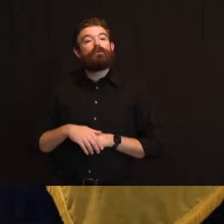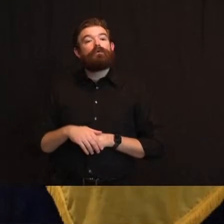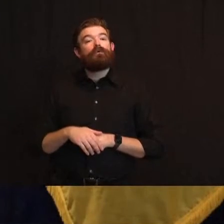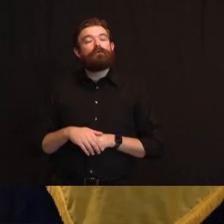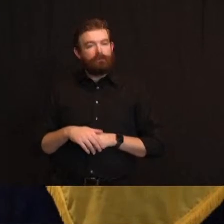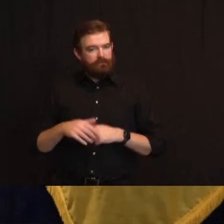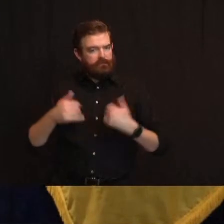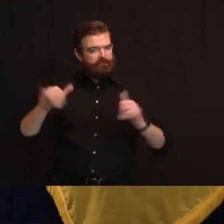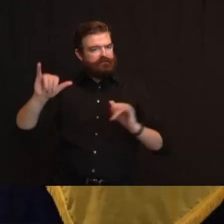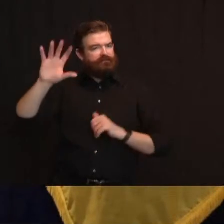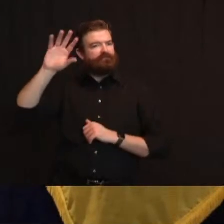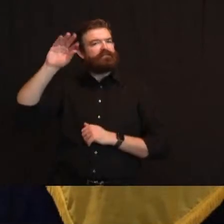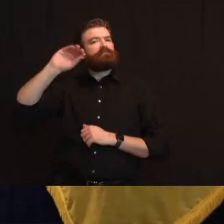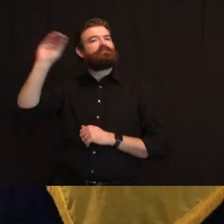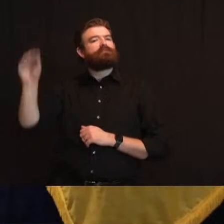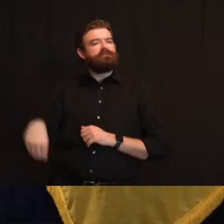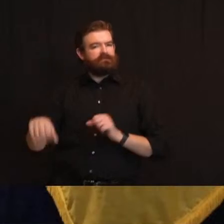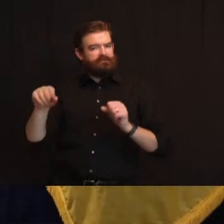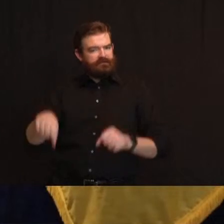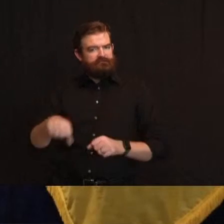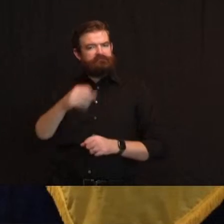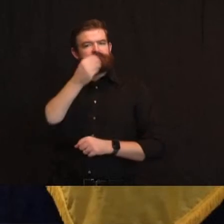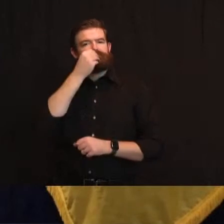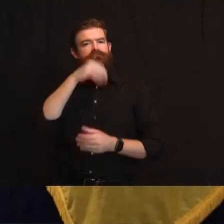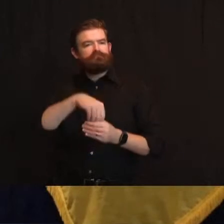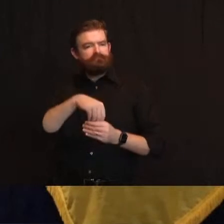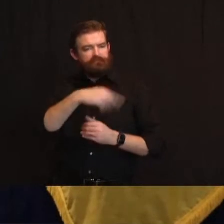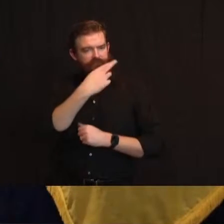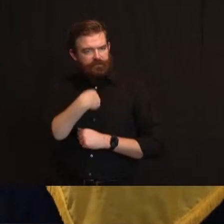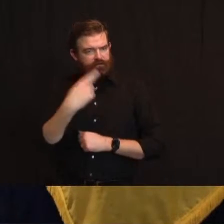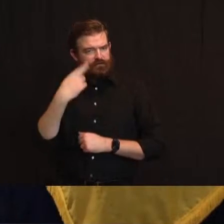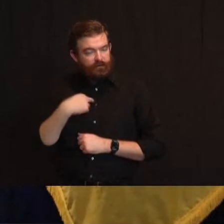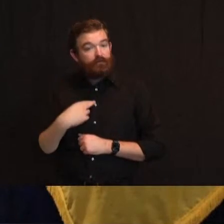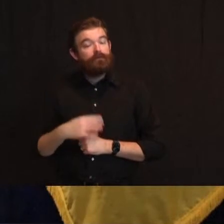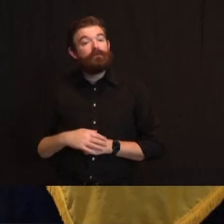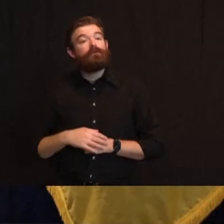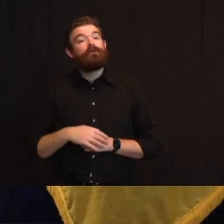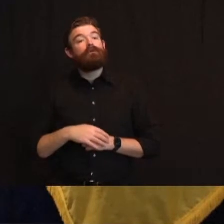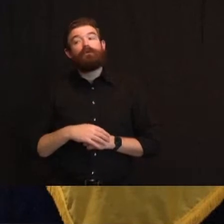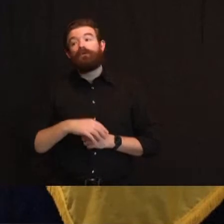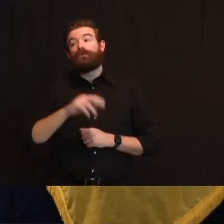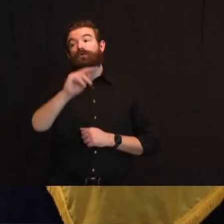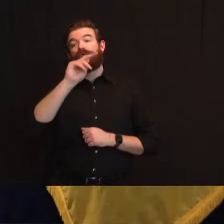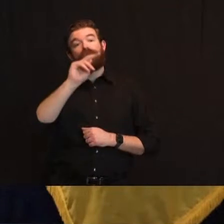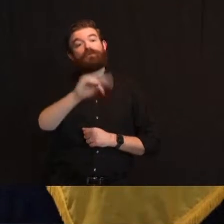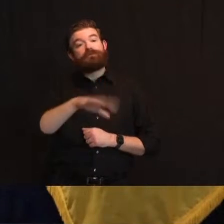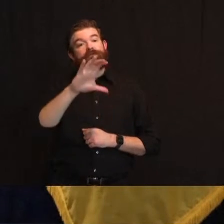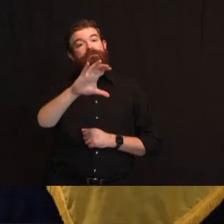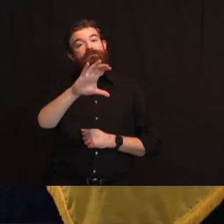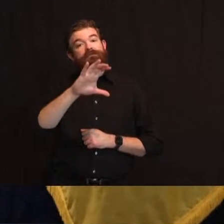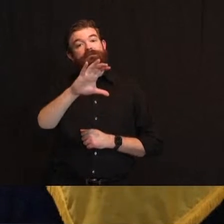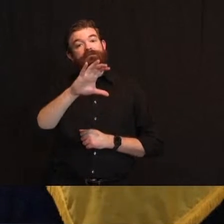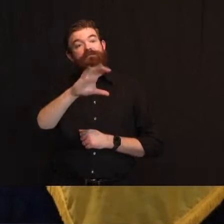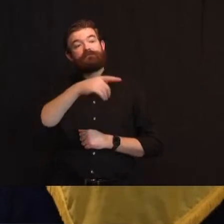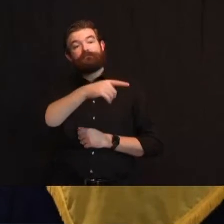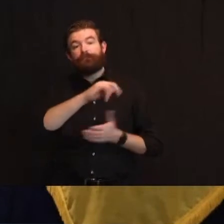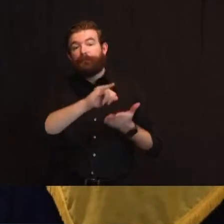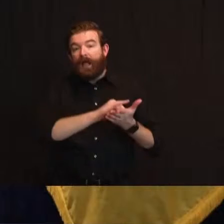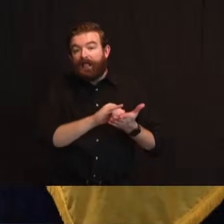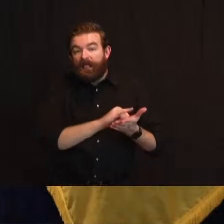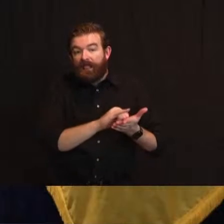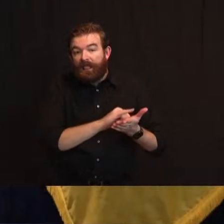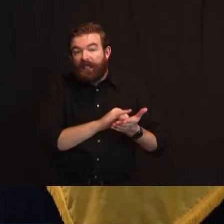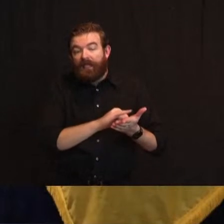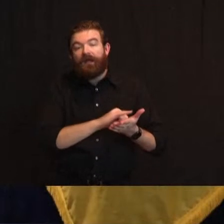took a 2-week pause and they brought indoor dining down to 33% and we're at 25. So I think I ought to rethink the marketing that we associate, the